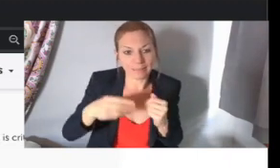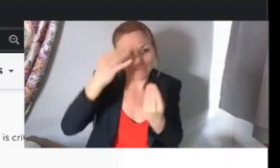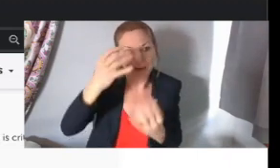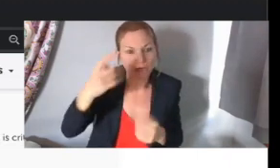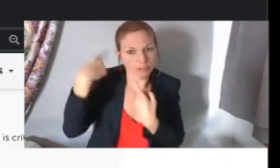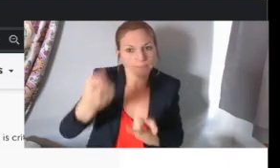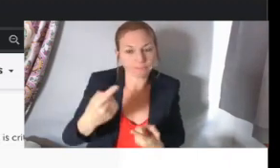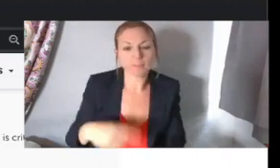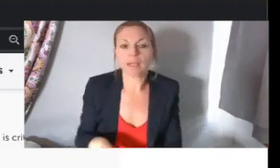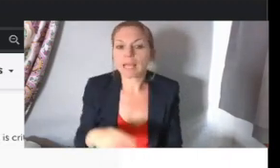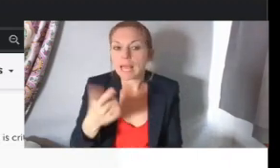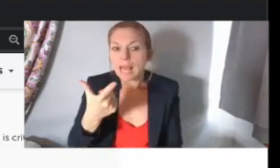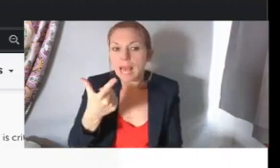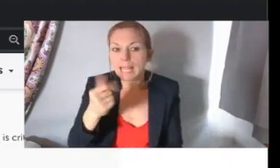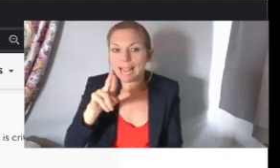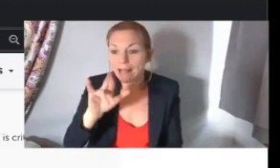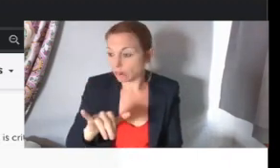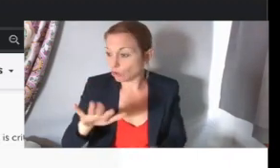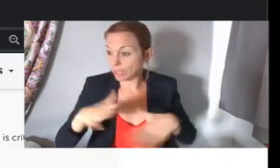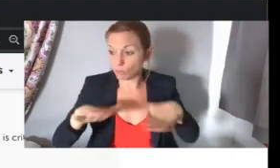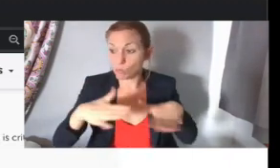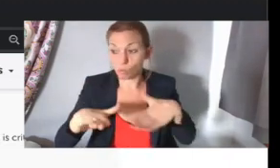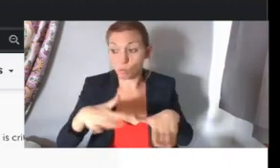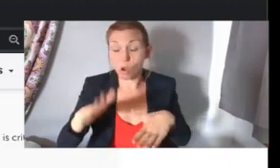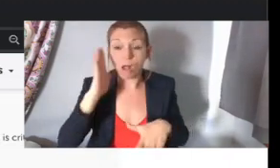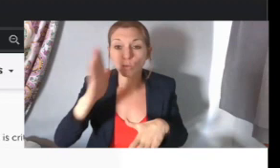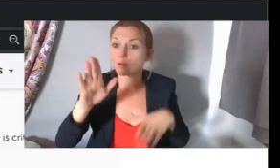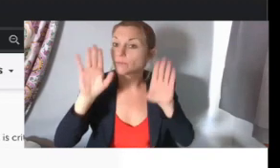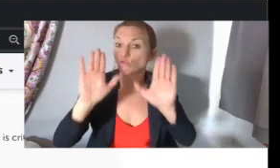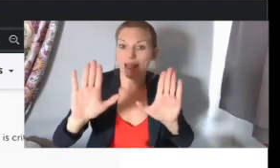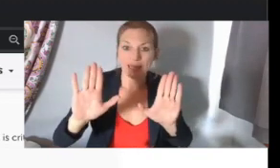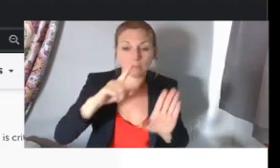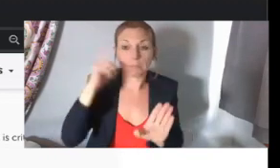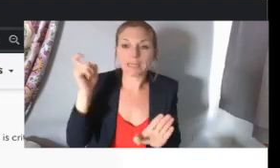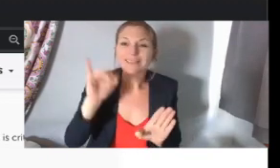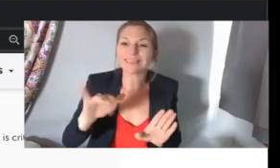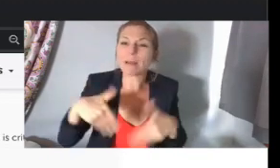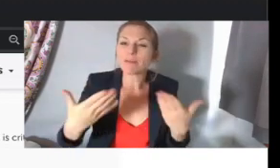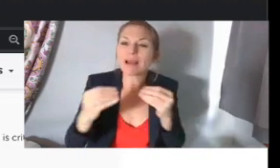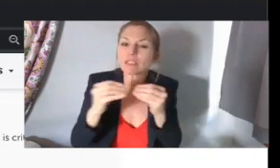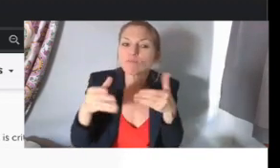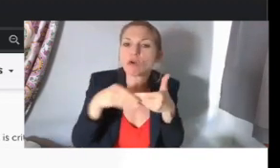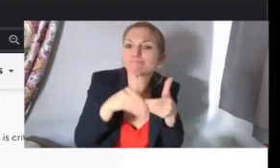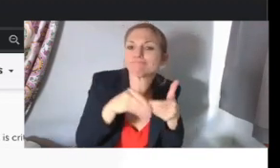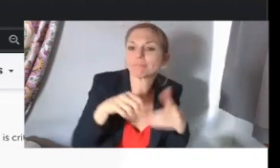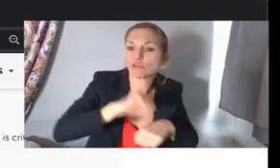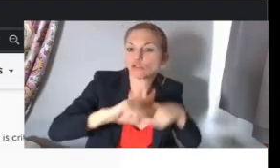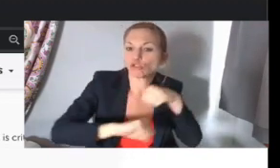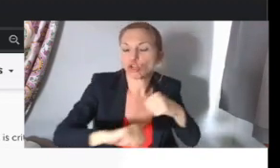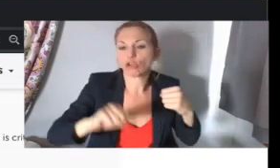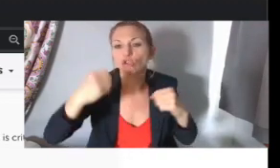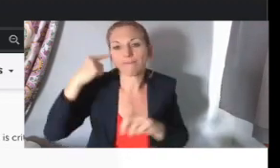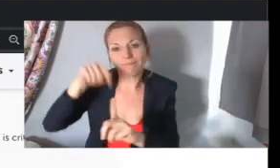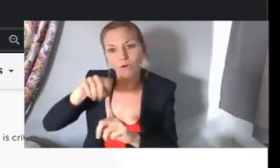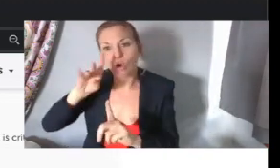be really wonderful because it provides a little bit of a looser structure to interact with her classmates and also engage in